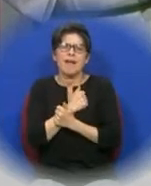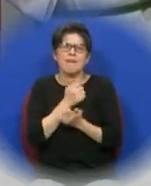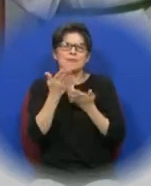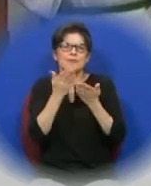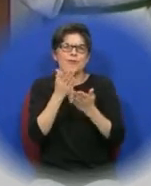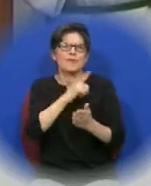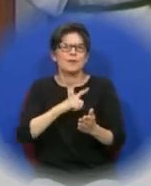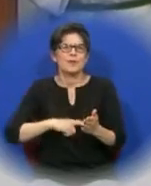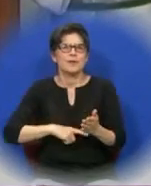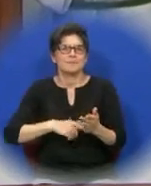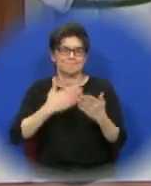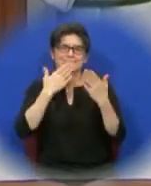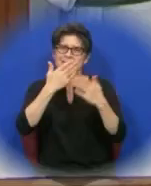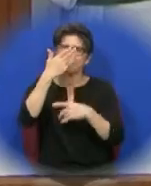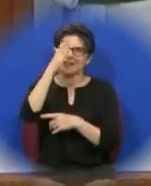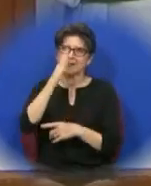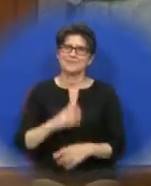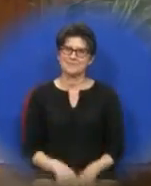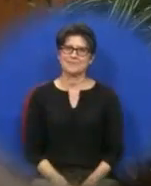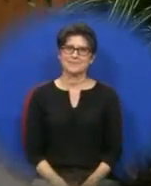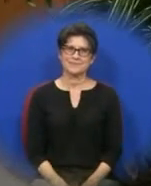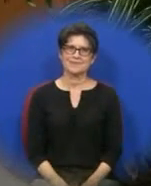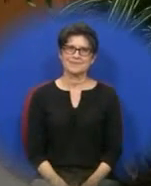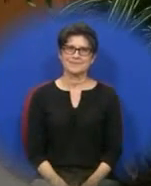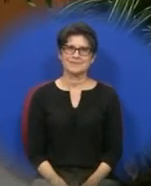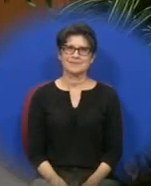Lord. Thanks be to God.